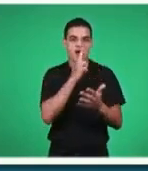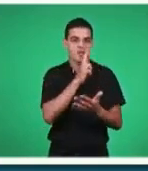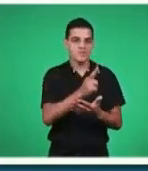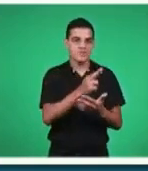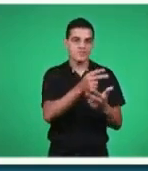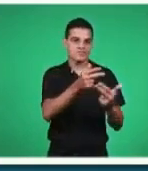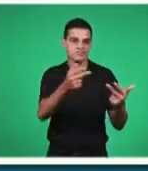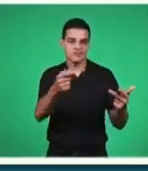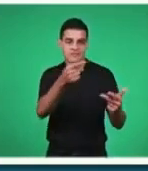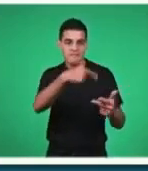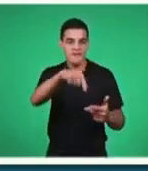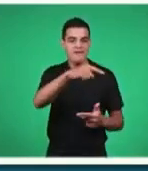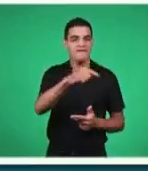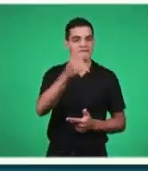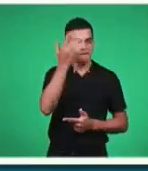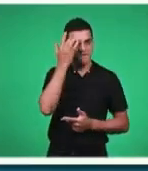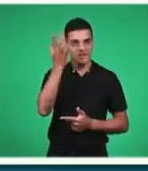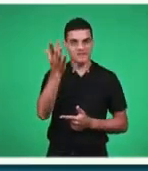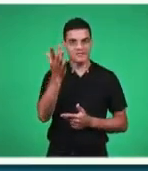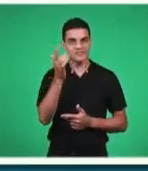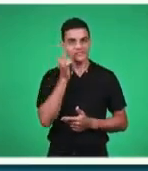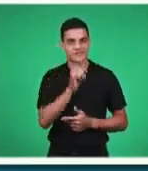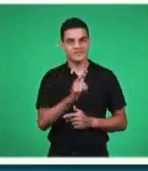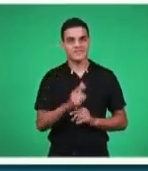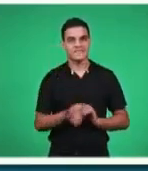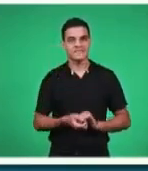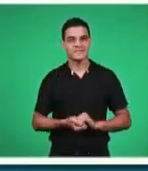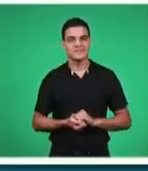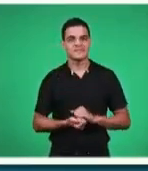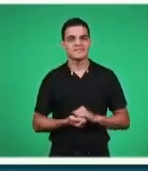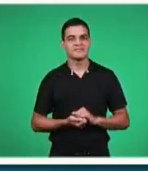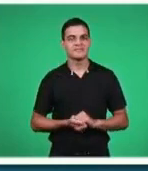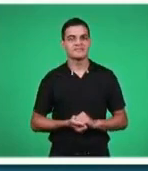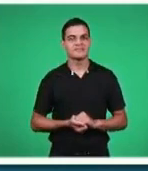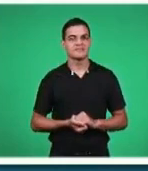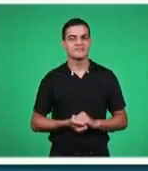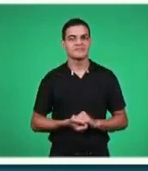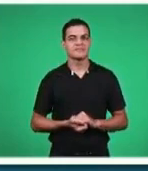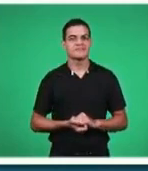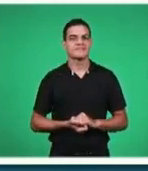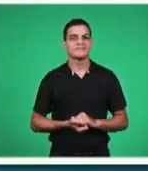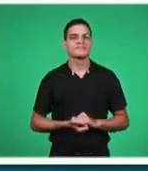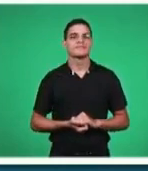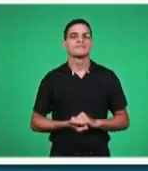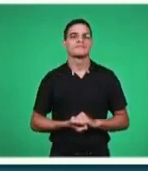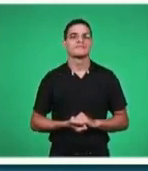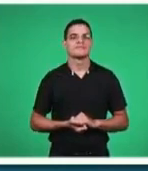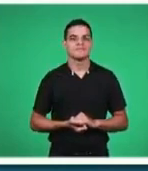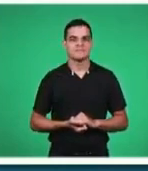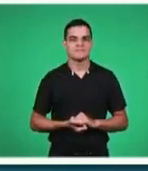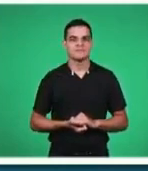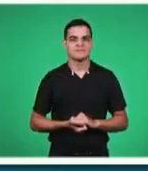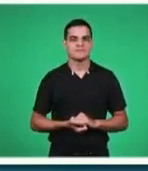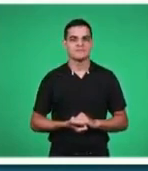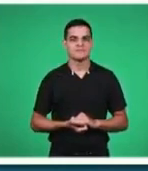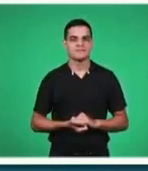Now we're going to state some of the answers for this question to make it easier for the brethren at the churches.